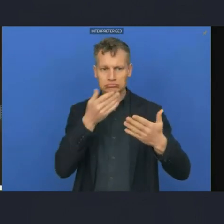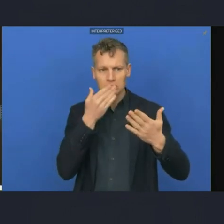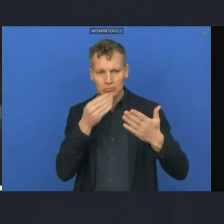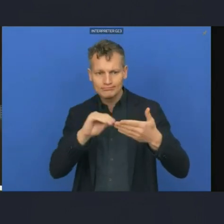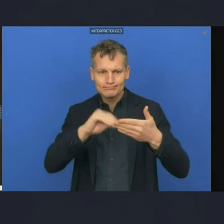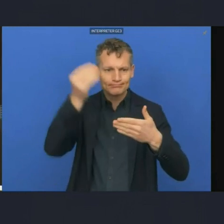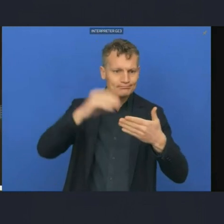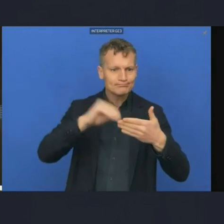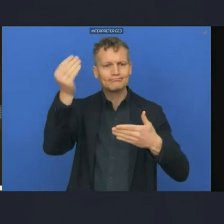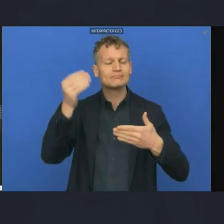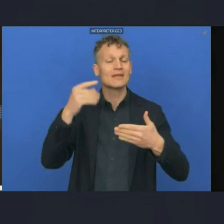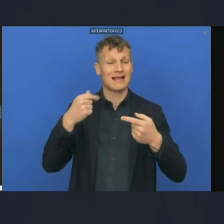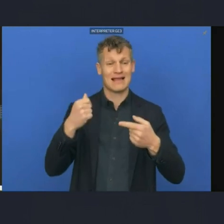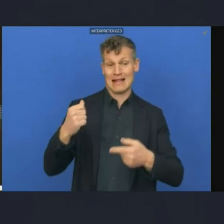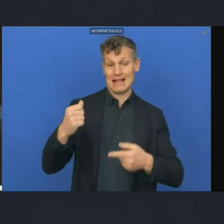had